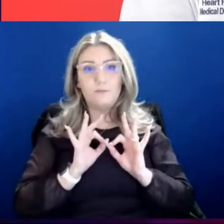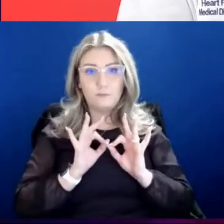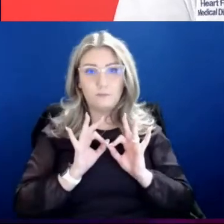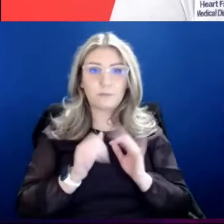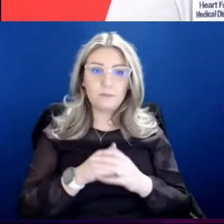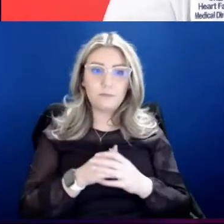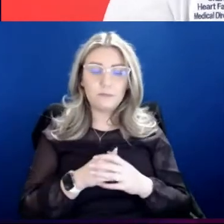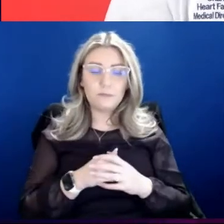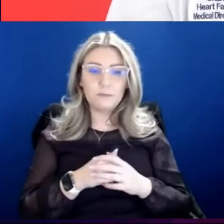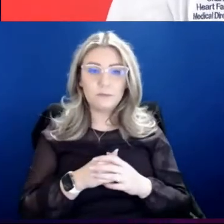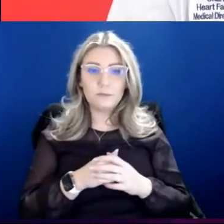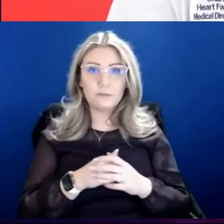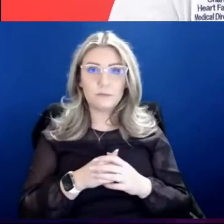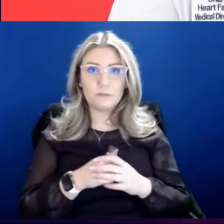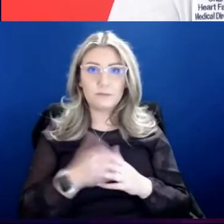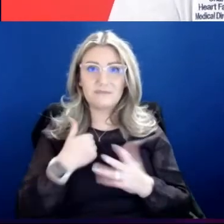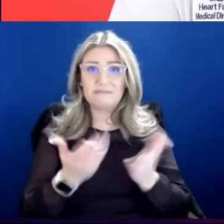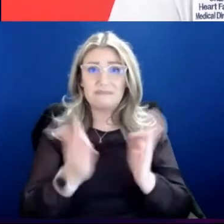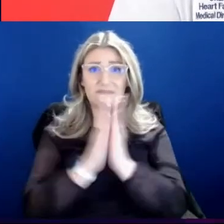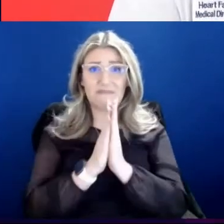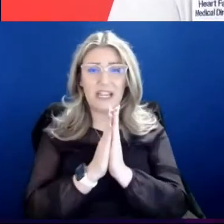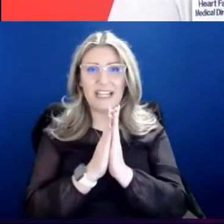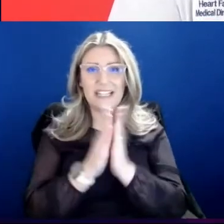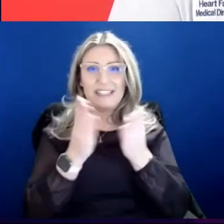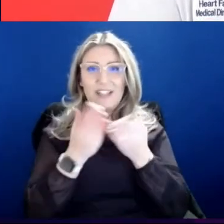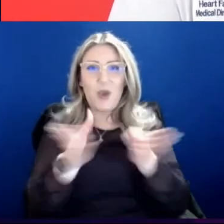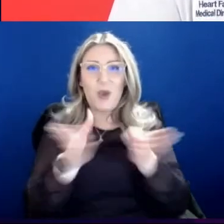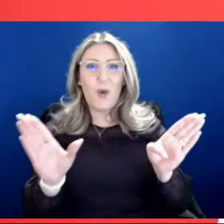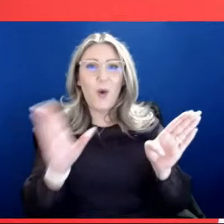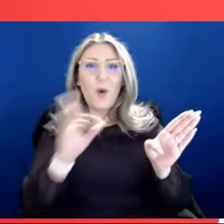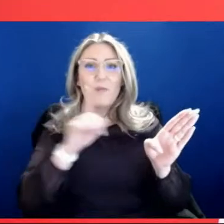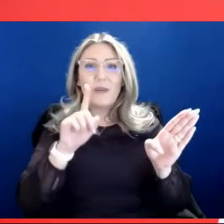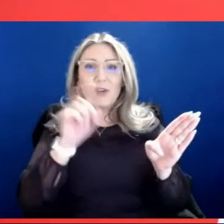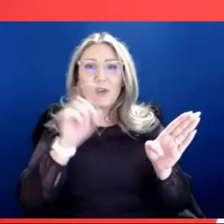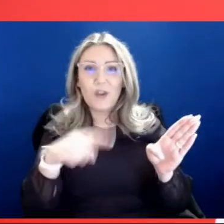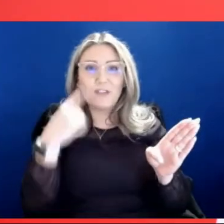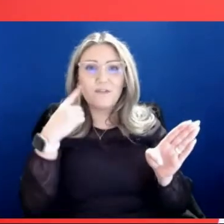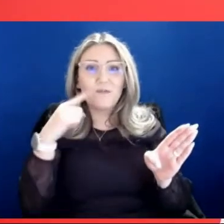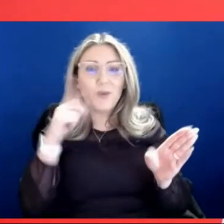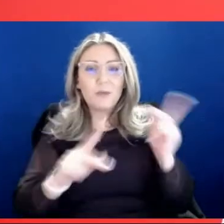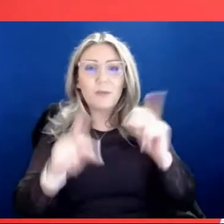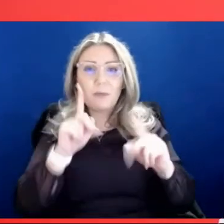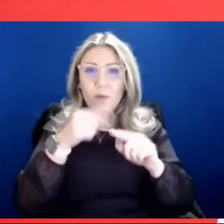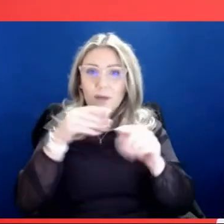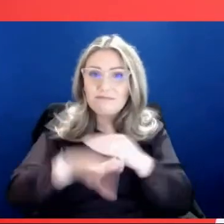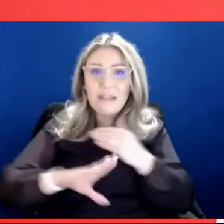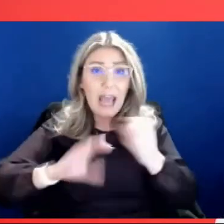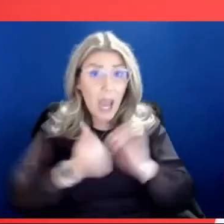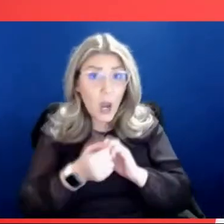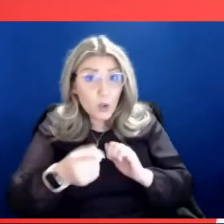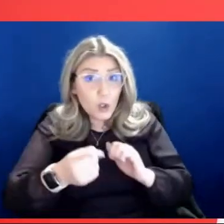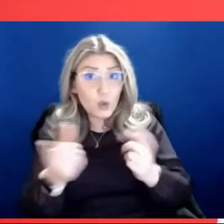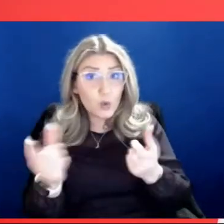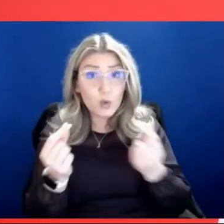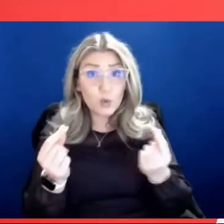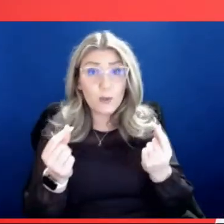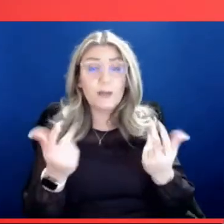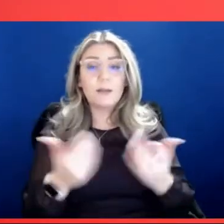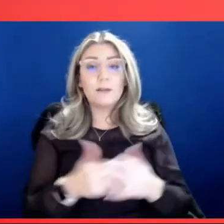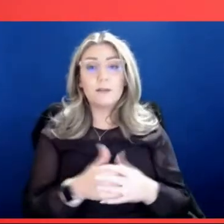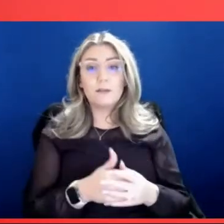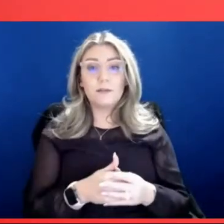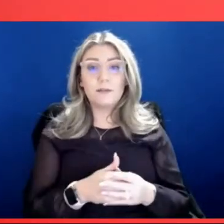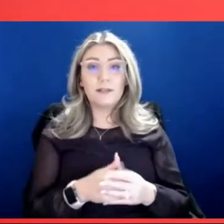I ask an open-ended question to people when they come in, how are you doing? And if